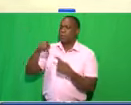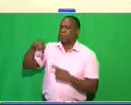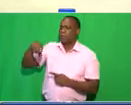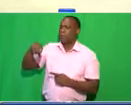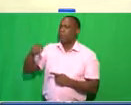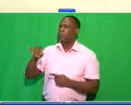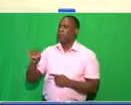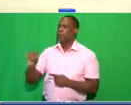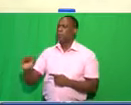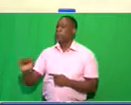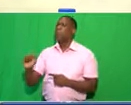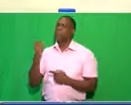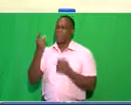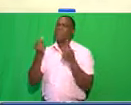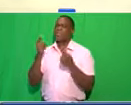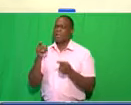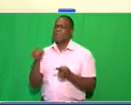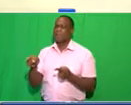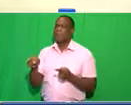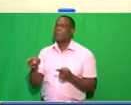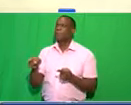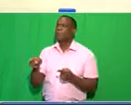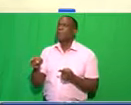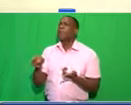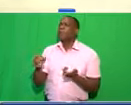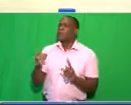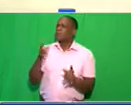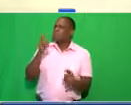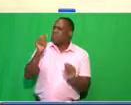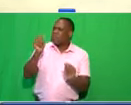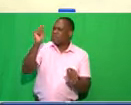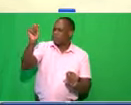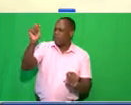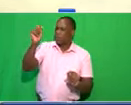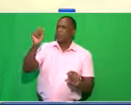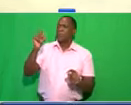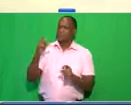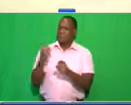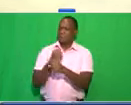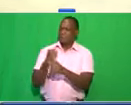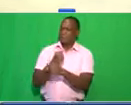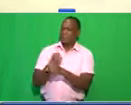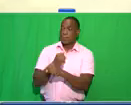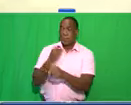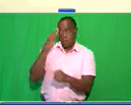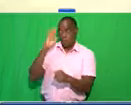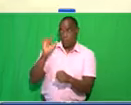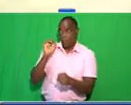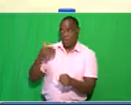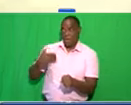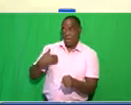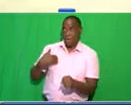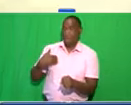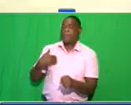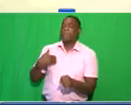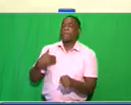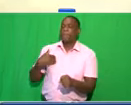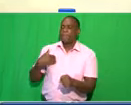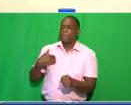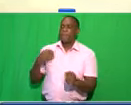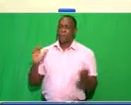How does Trinidad and Tobago, and I'm not too sure if you have the statistics, how does Trinidad and Tobago match up with